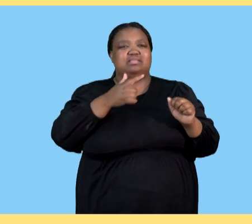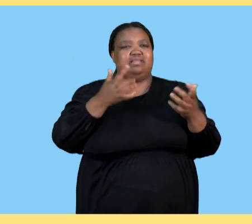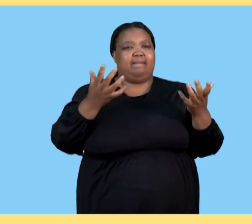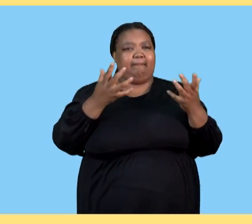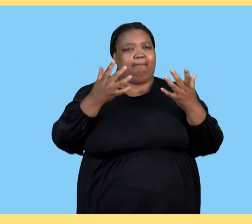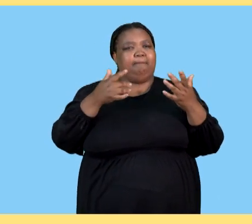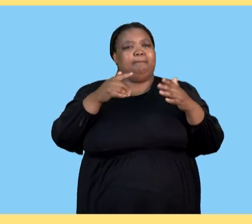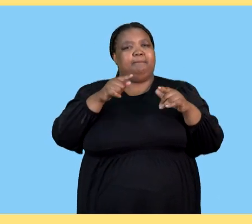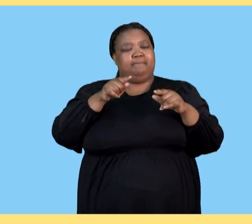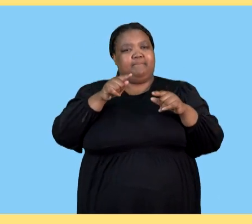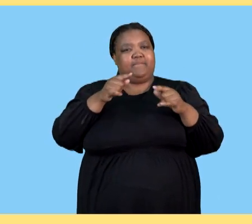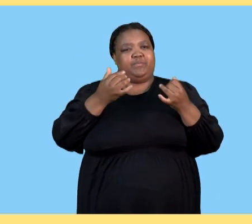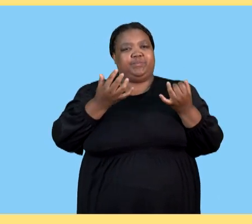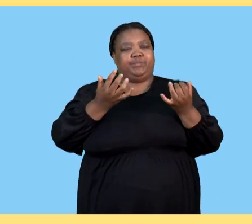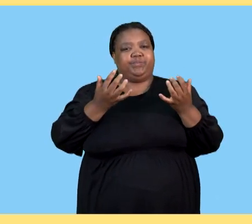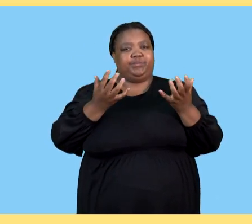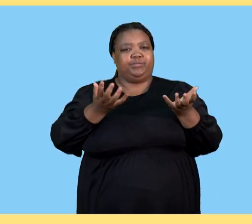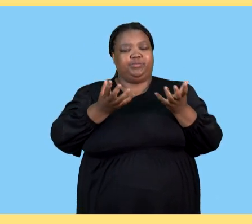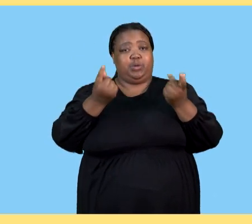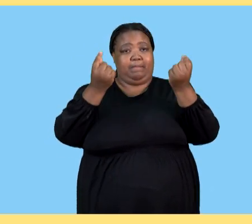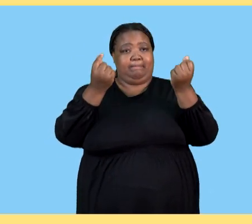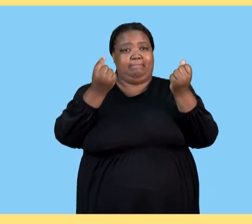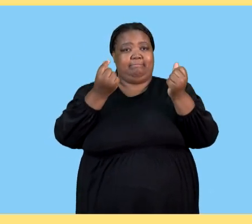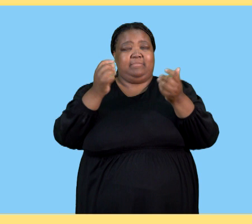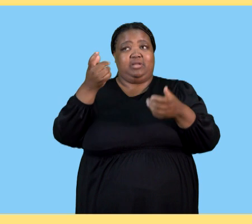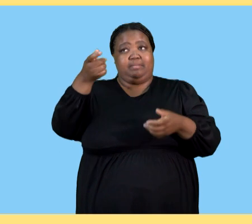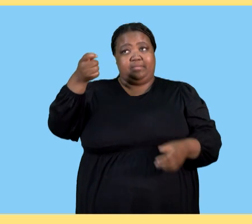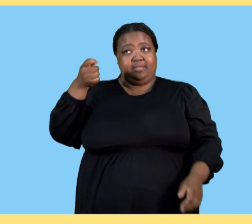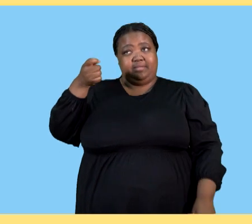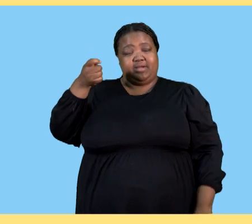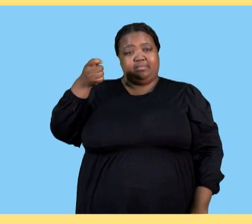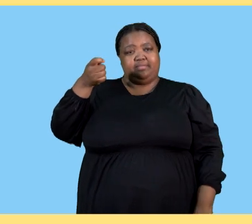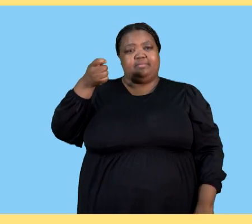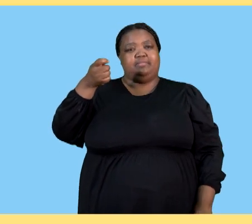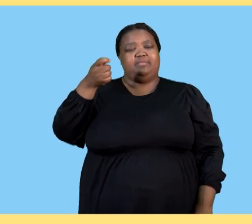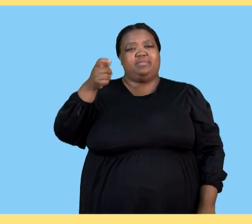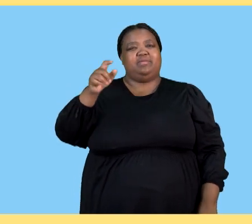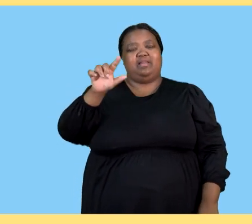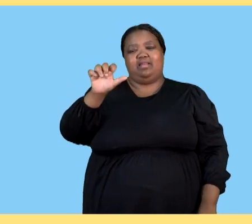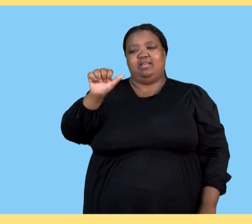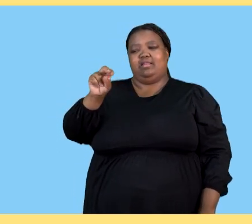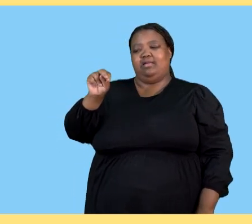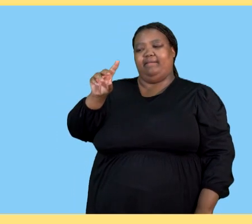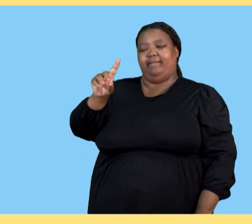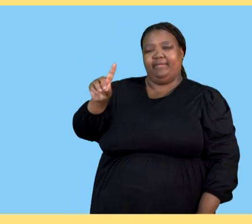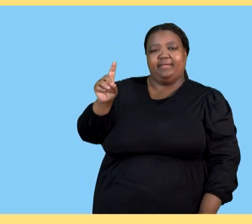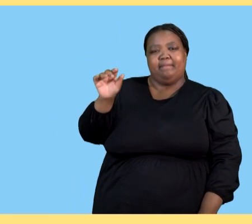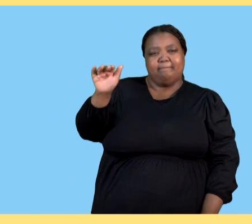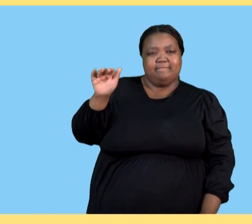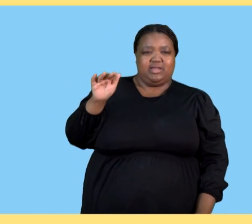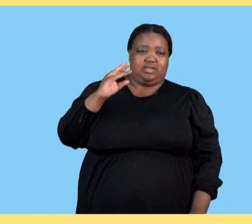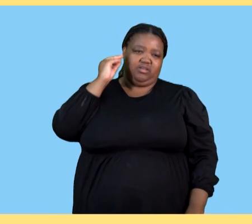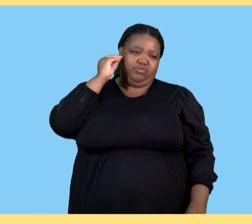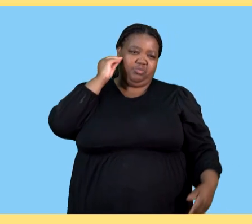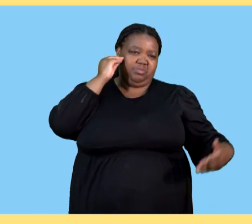Okay? And then we have capital drawings and we have a loan from Land Bank. And then here's the